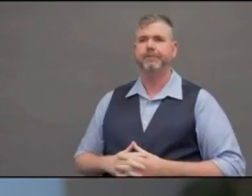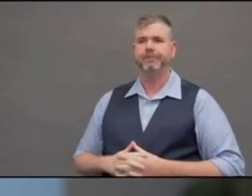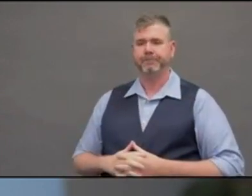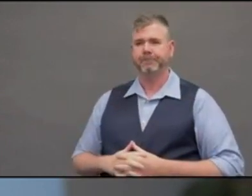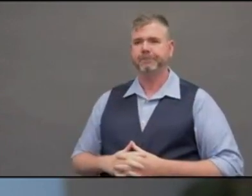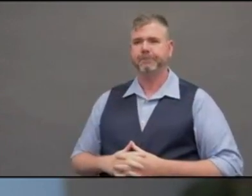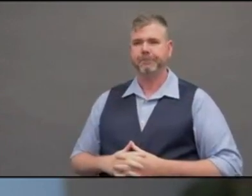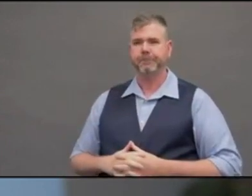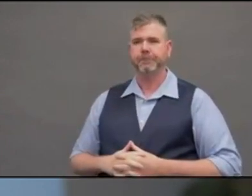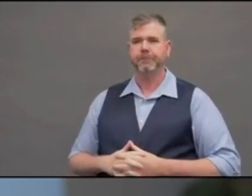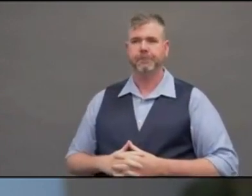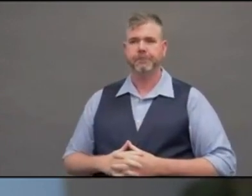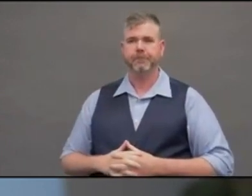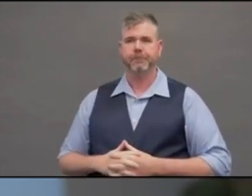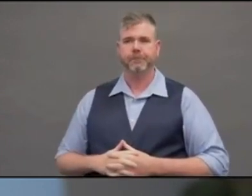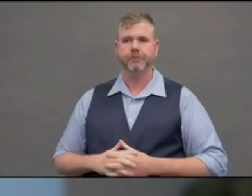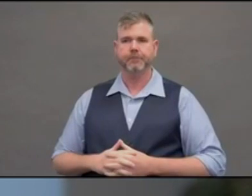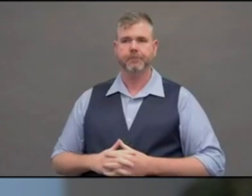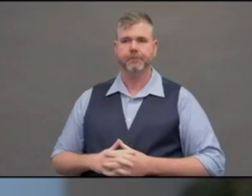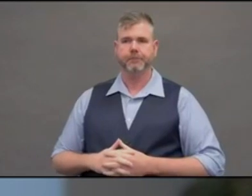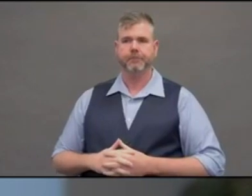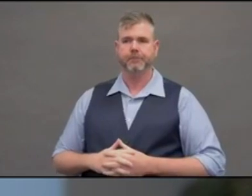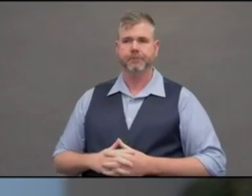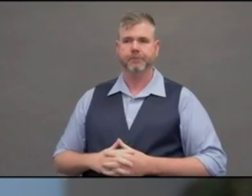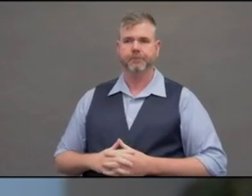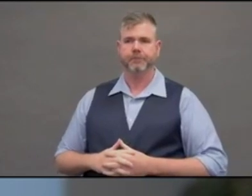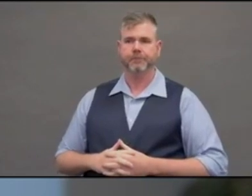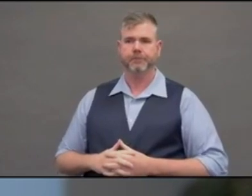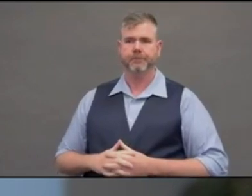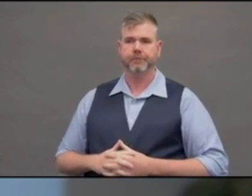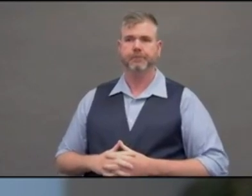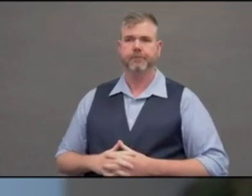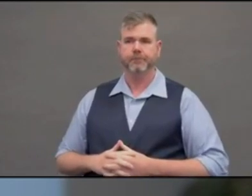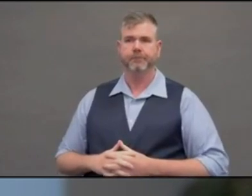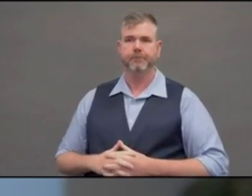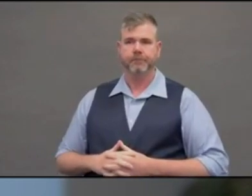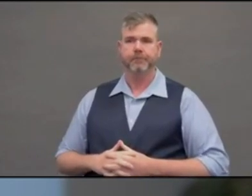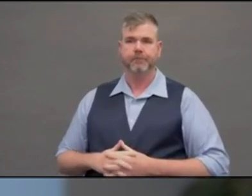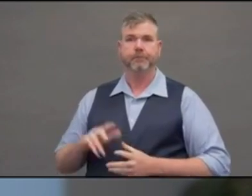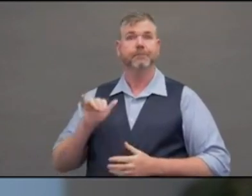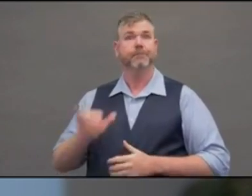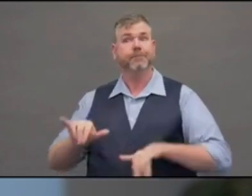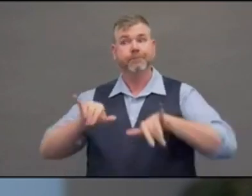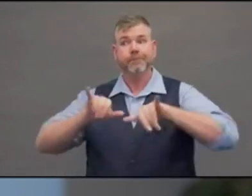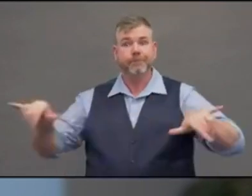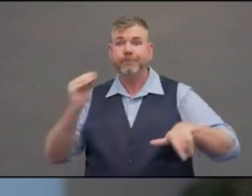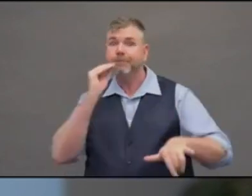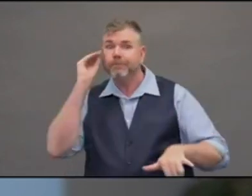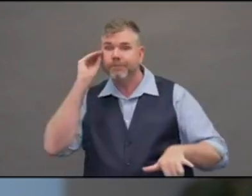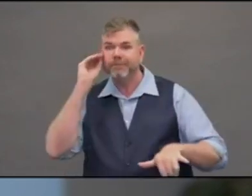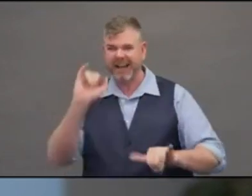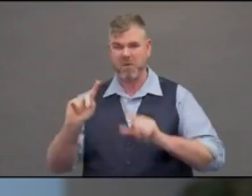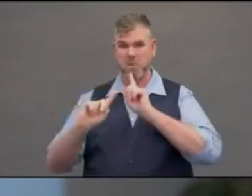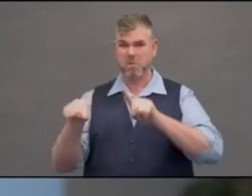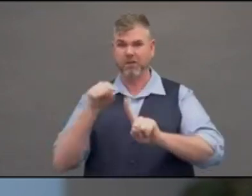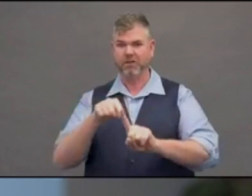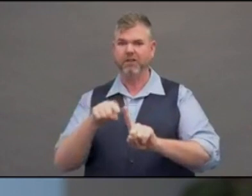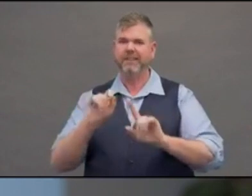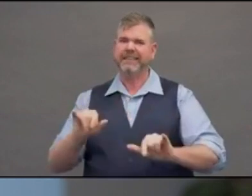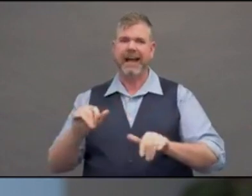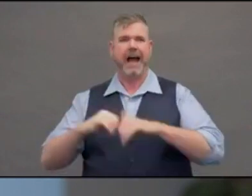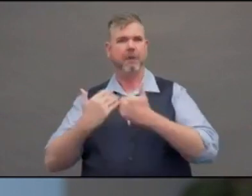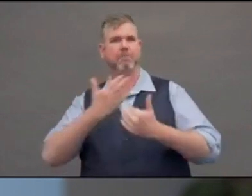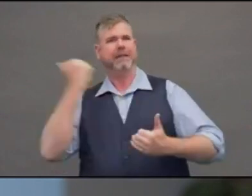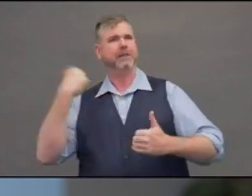we have available to deal with the spread of COVID-19, given that there isn't widespread immunity, given that there isn't a